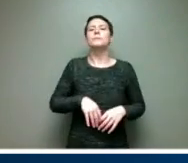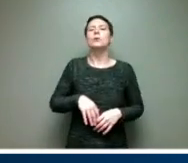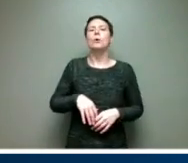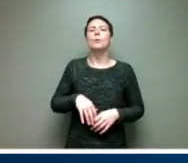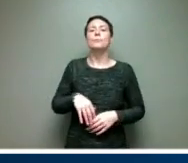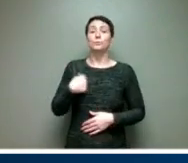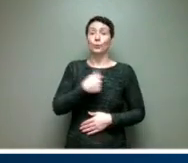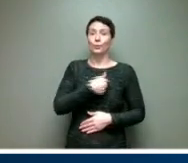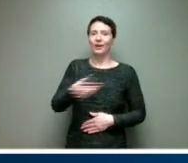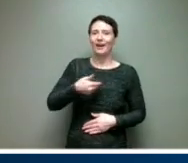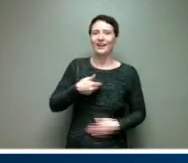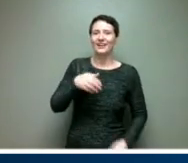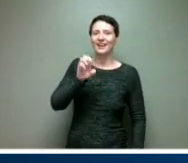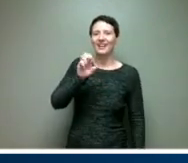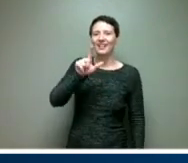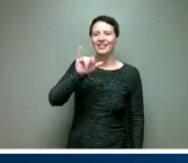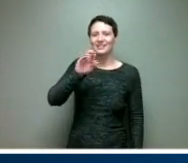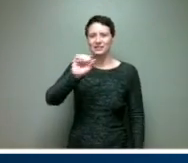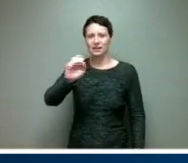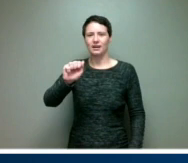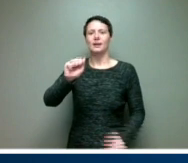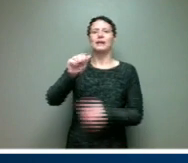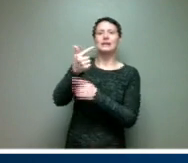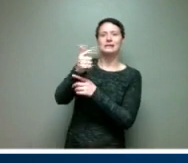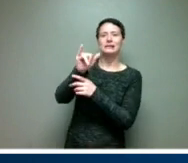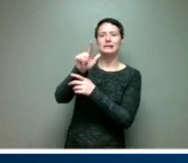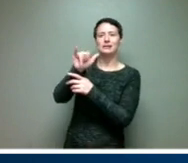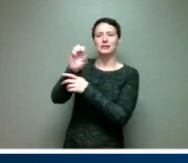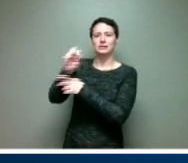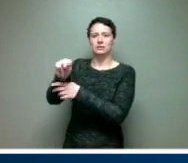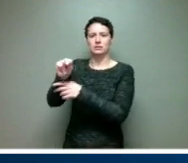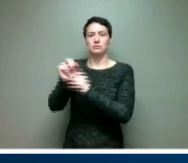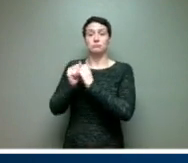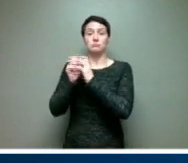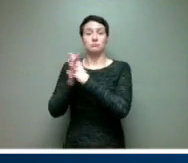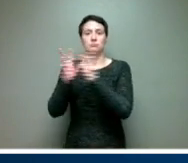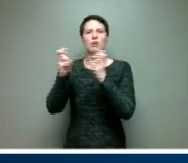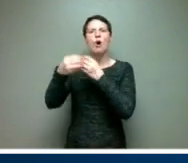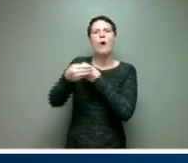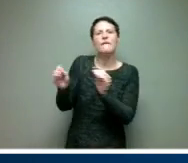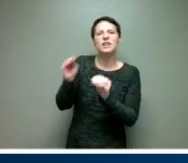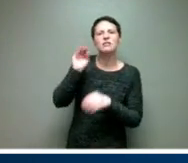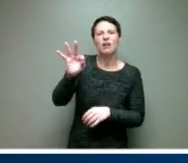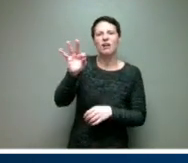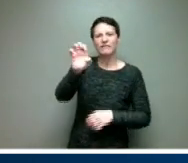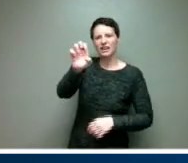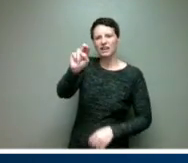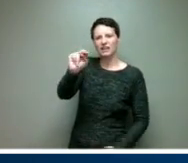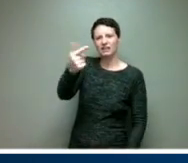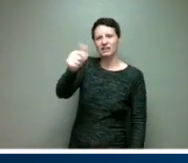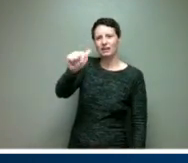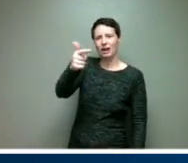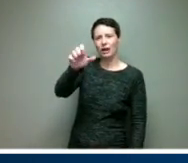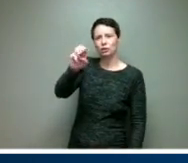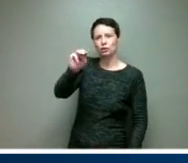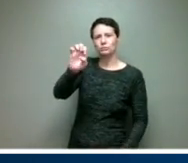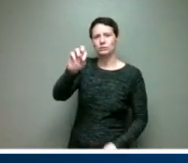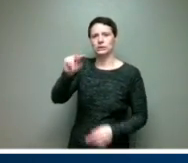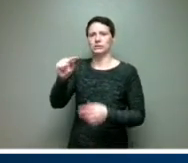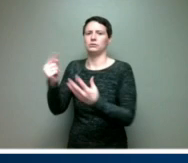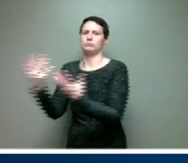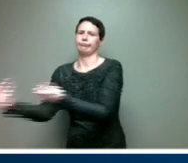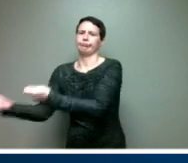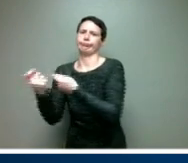our chief of engagement. So we started an office of engagement where we have a direct strategy to engage our parents and